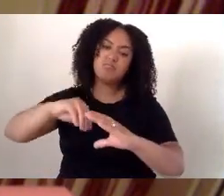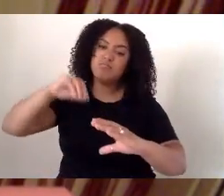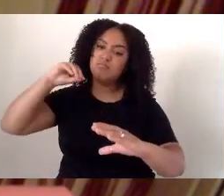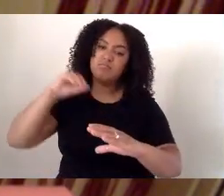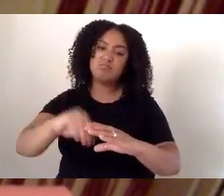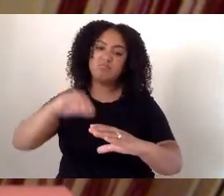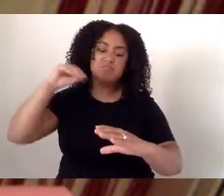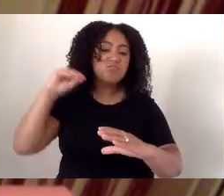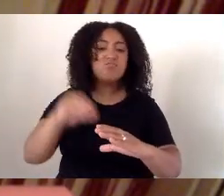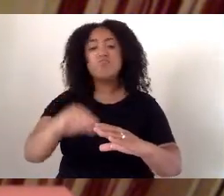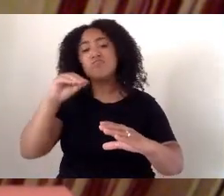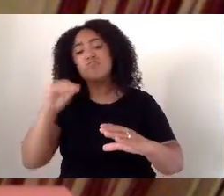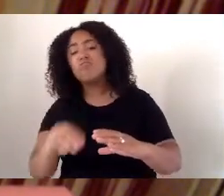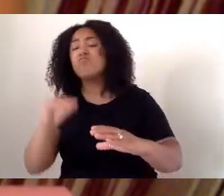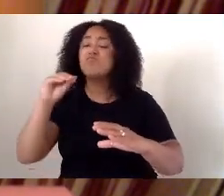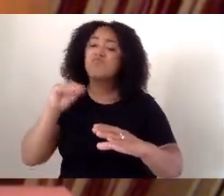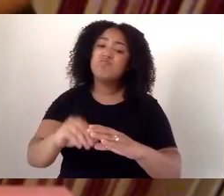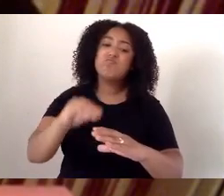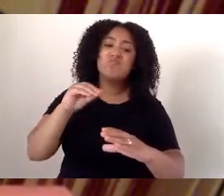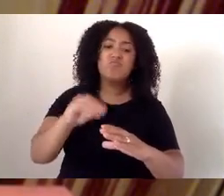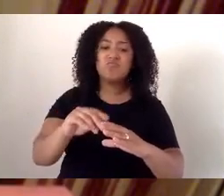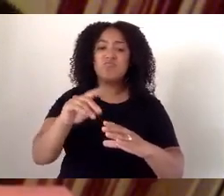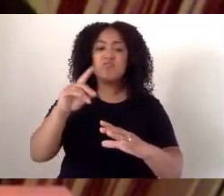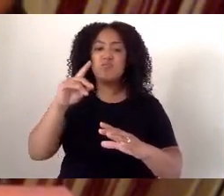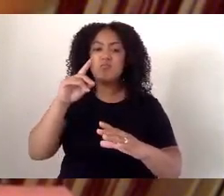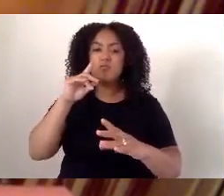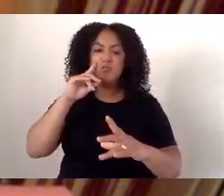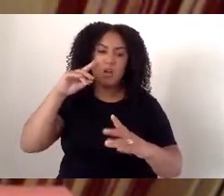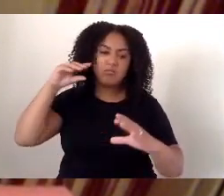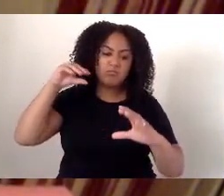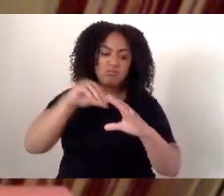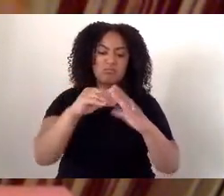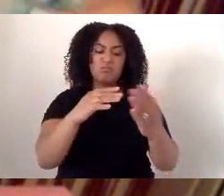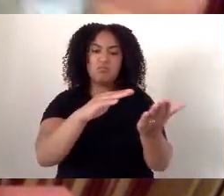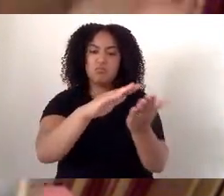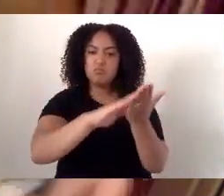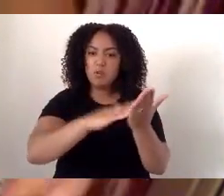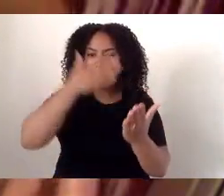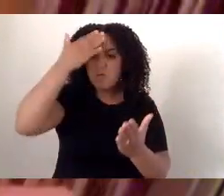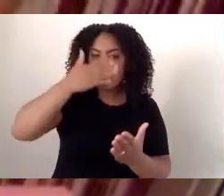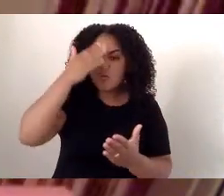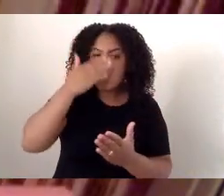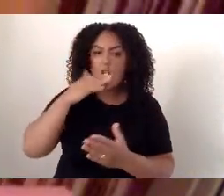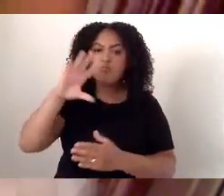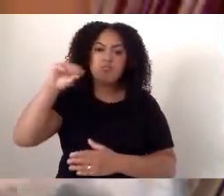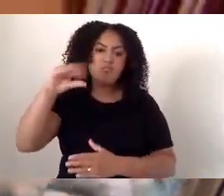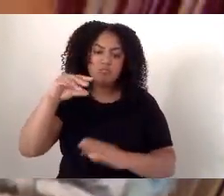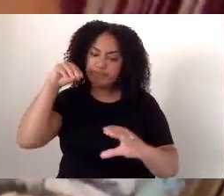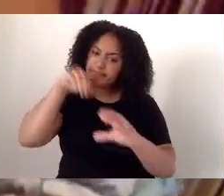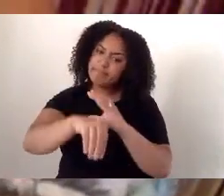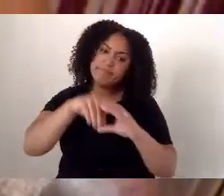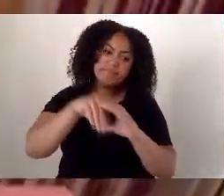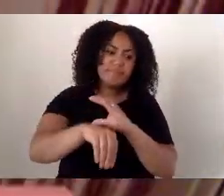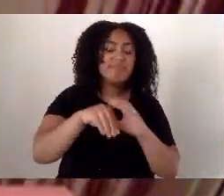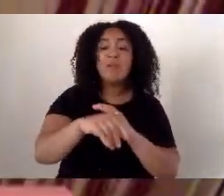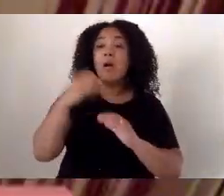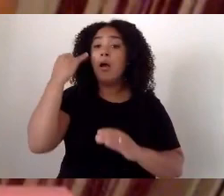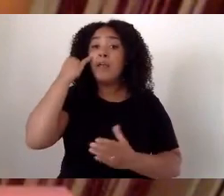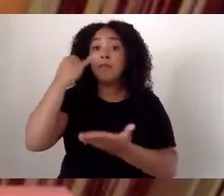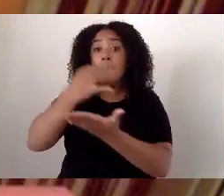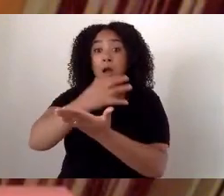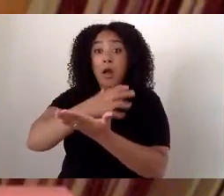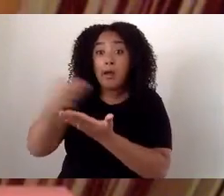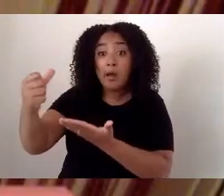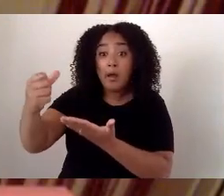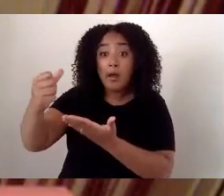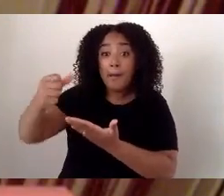right here. So I'm putting some right up at the top. If you run out of plastic bags, you can also use an old